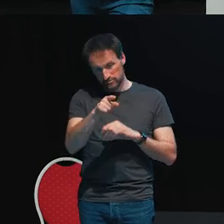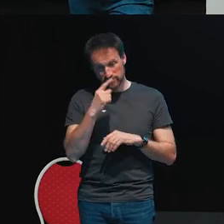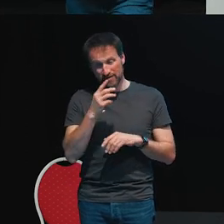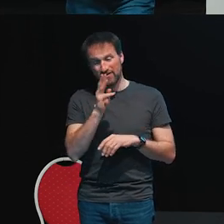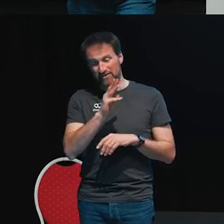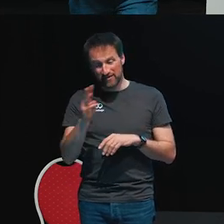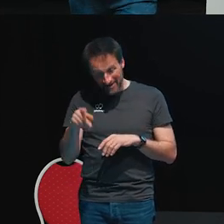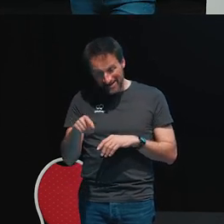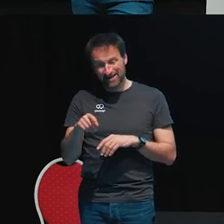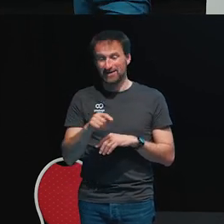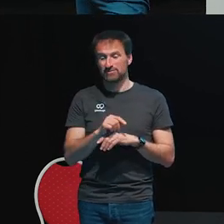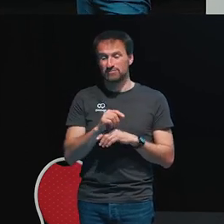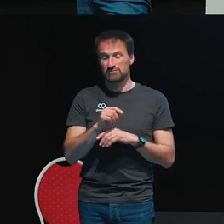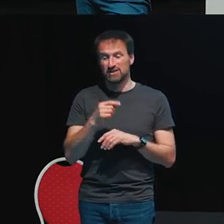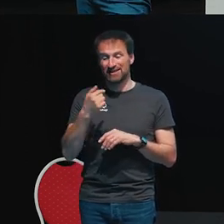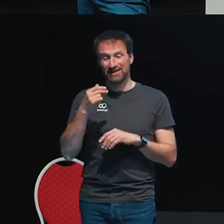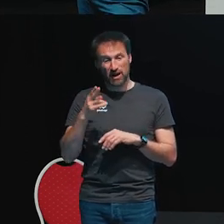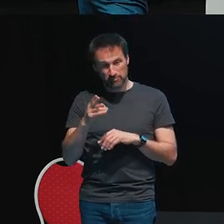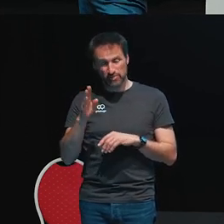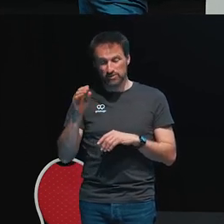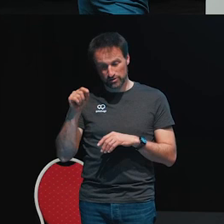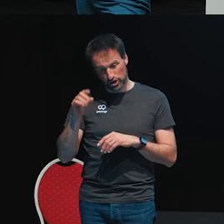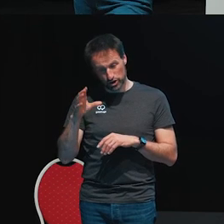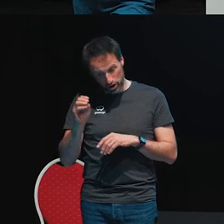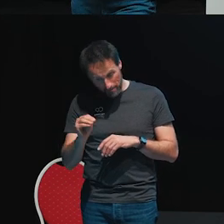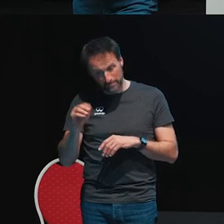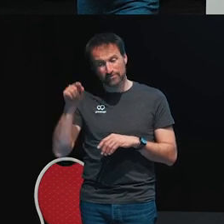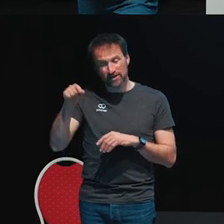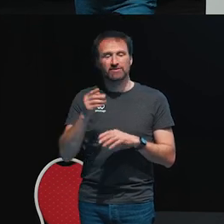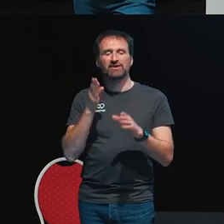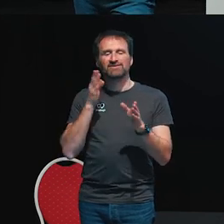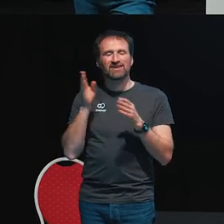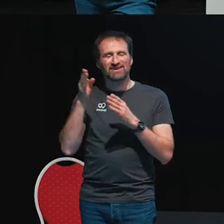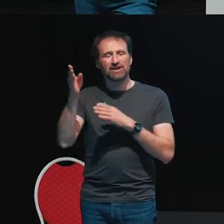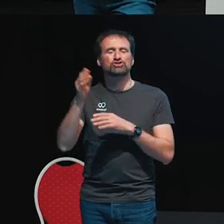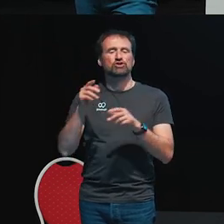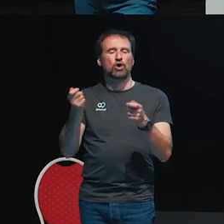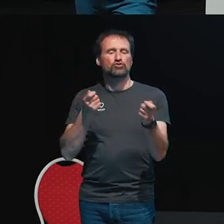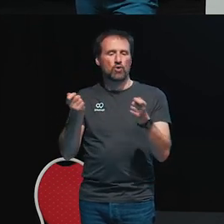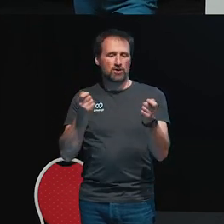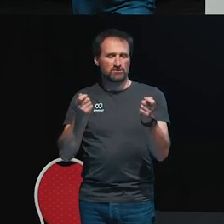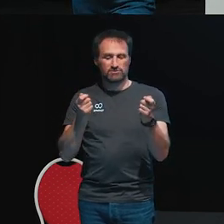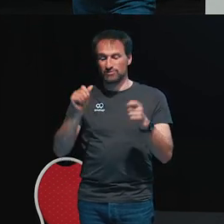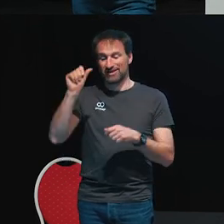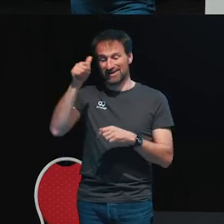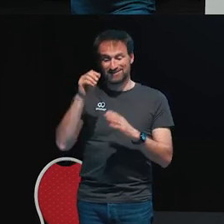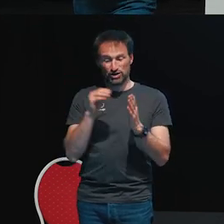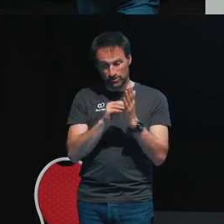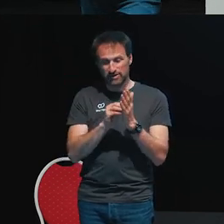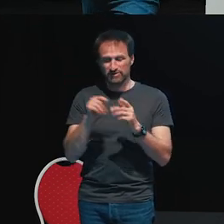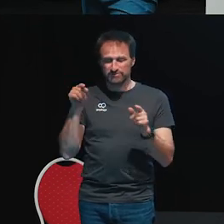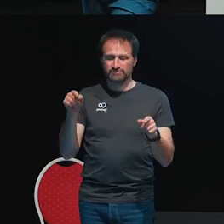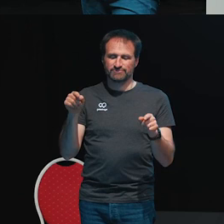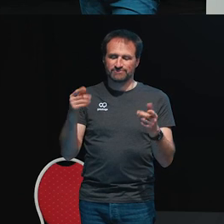for the second commit, then you find this one, which used to be called navigation controller. The first commit is just like init, having been